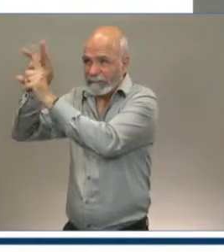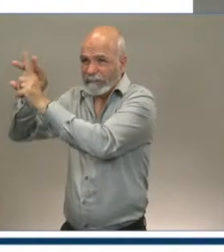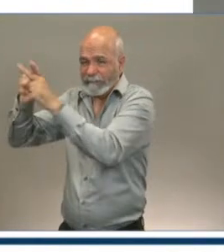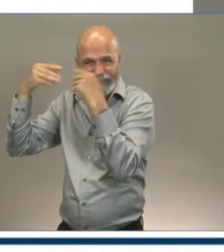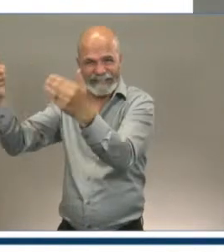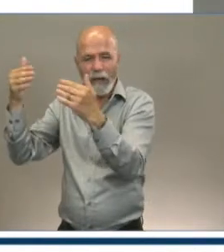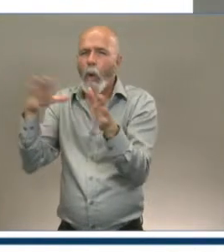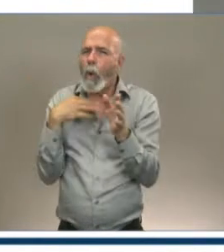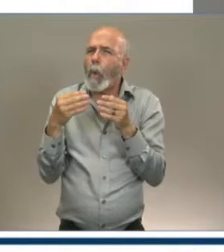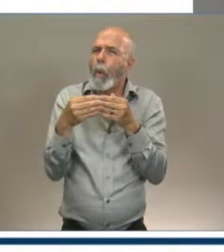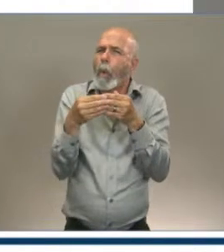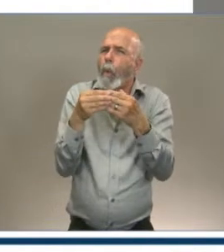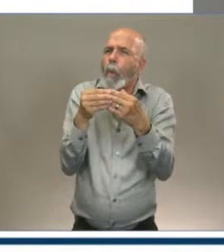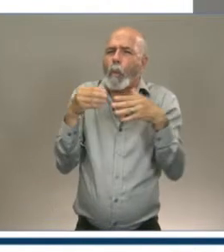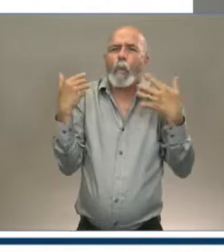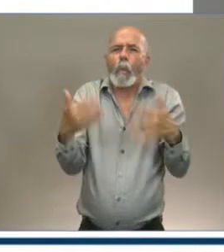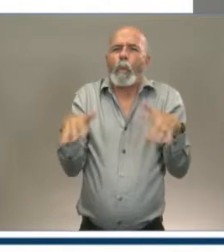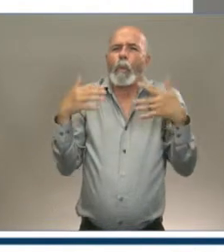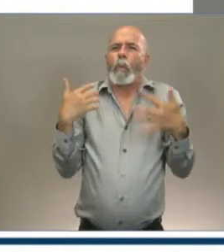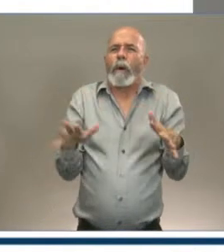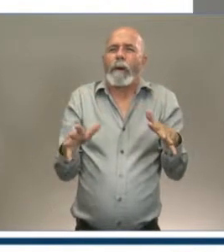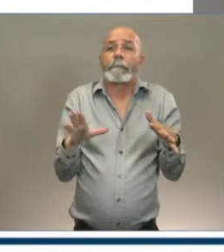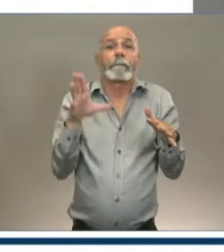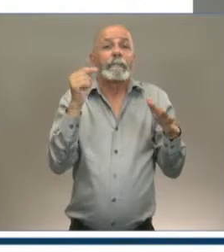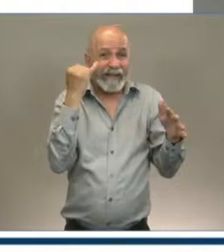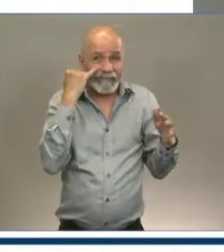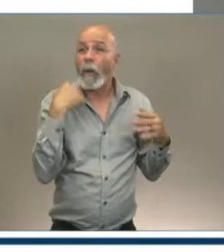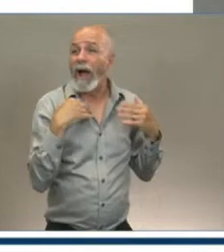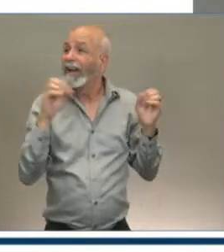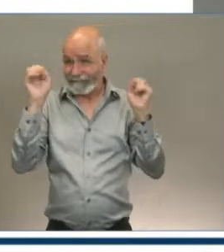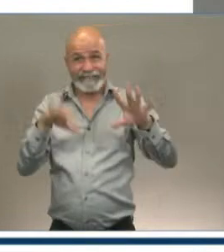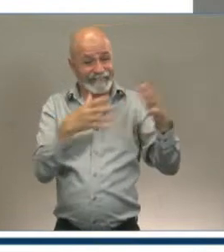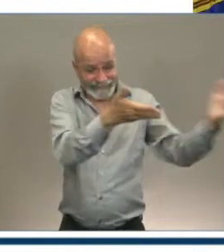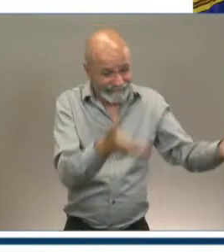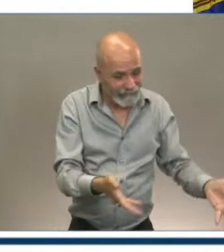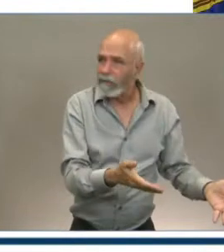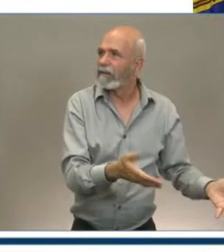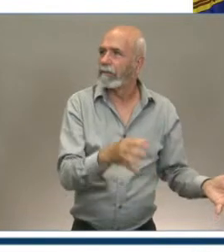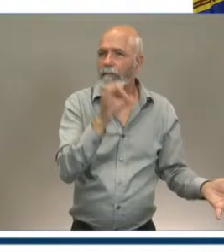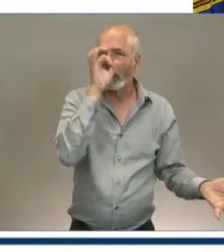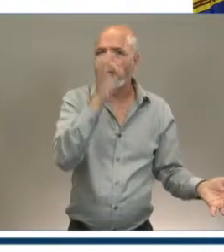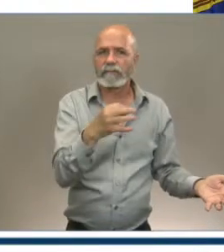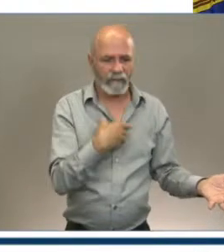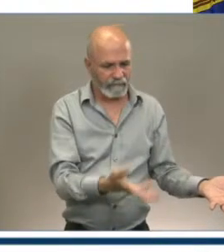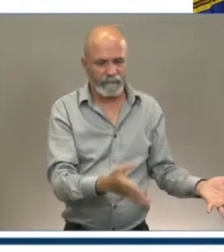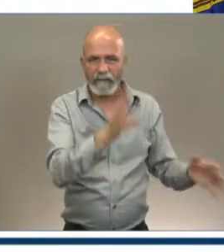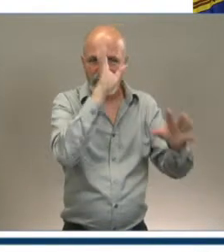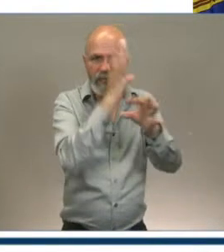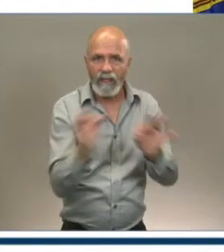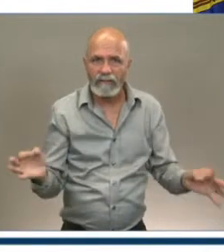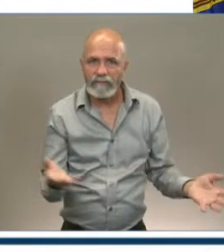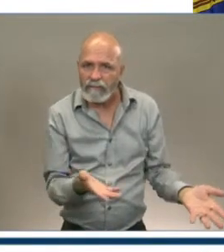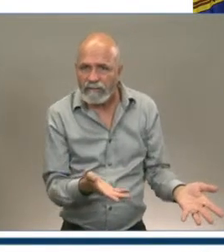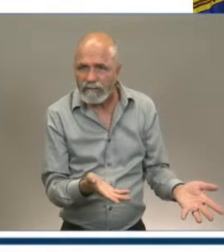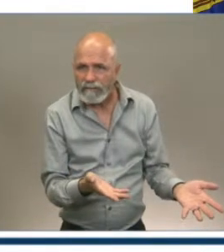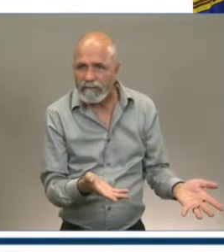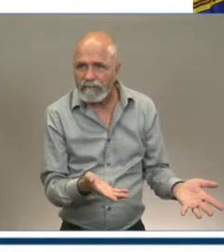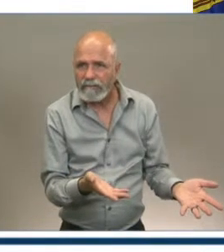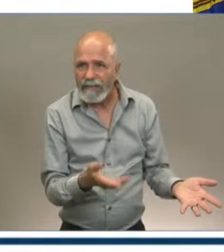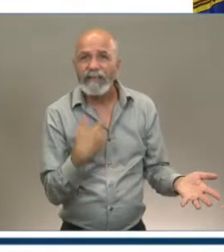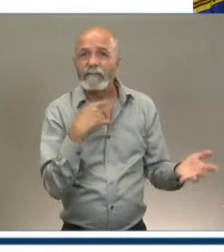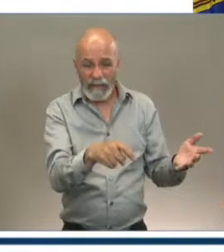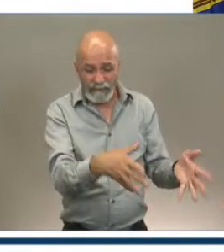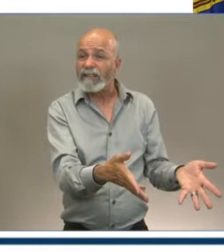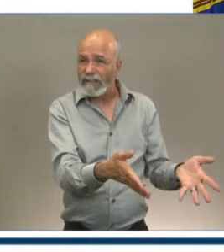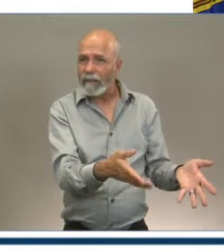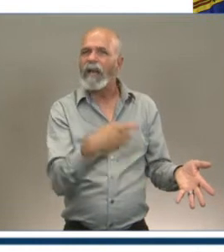within, we can't give vaccine that we don't have. Next, we'll go to Adrien Blanc, Radio-Canada. Go ahead, Adrian.